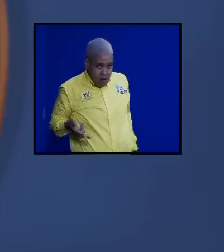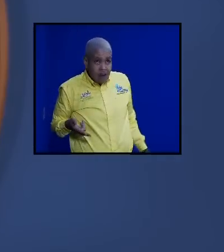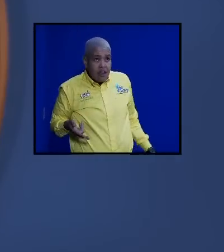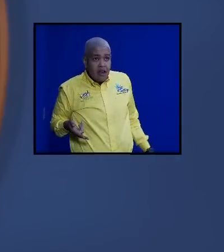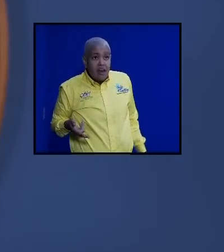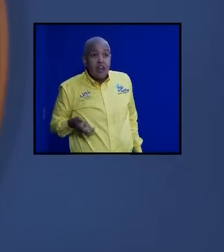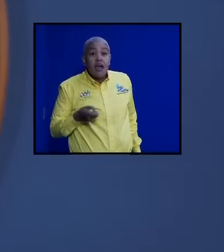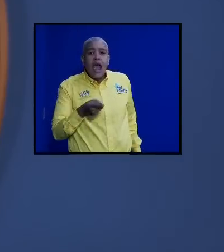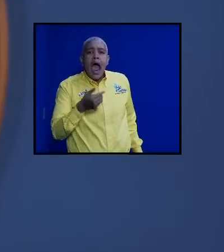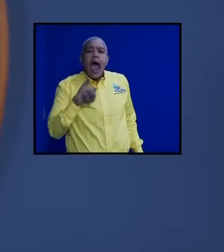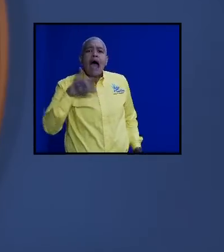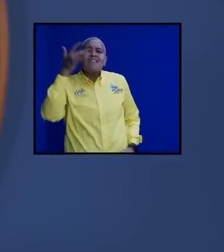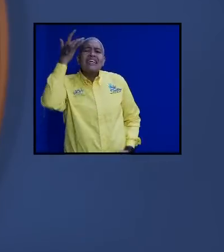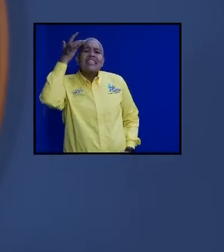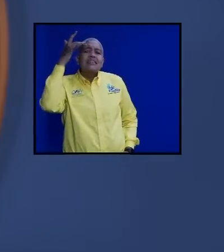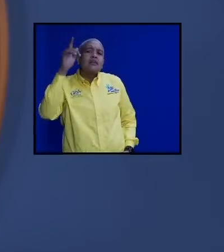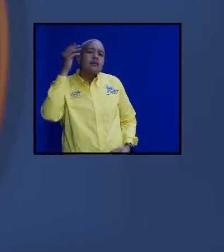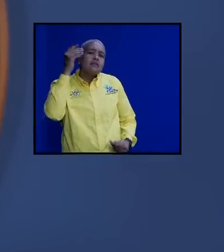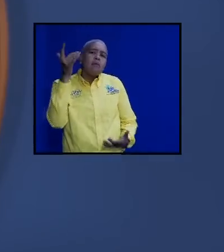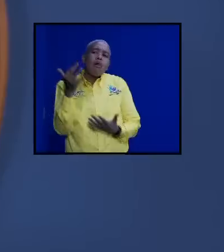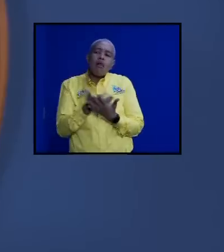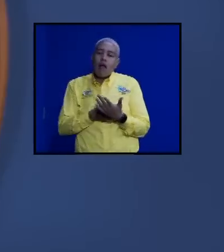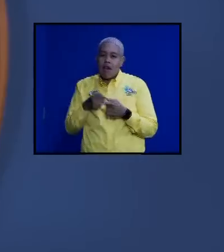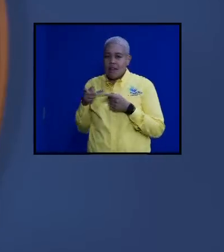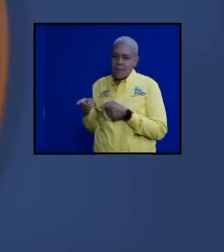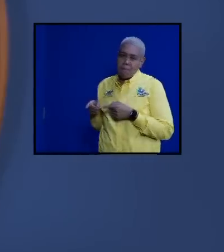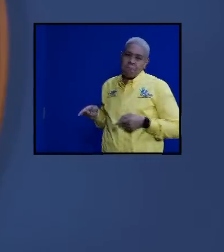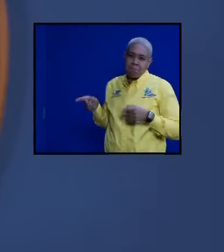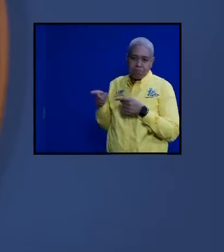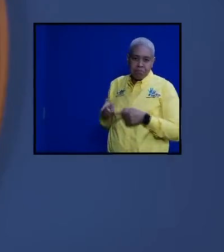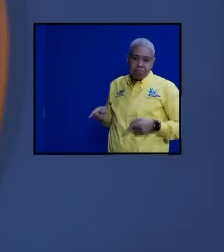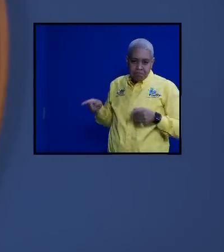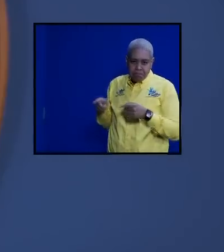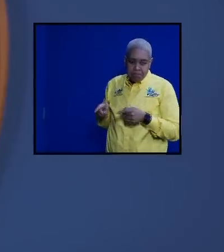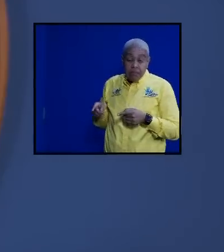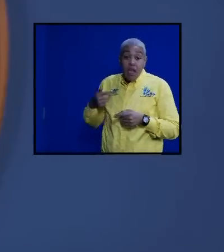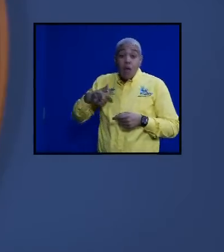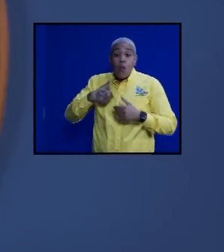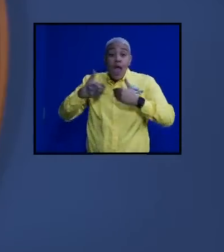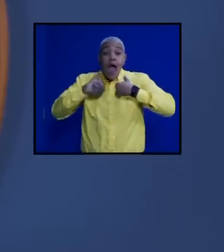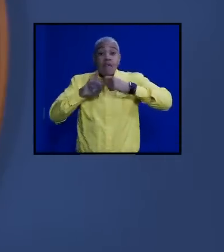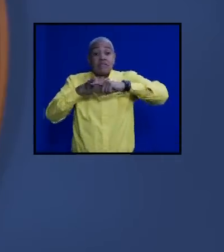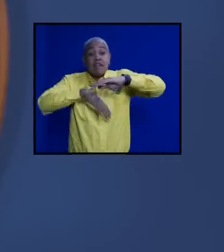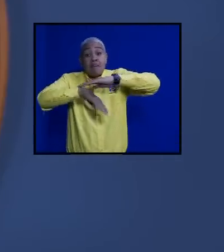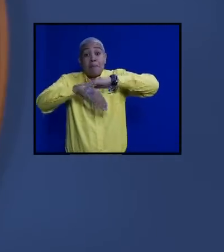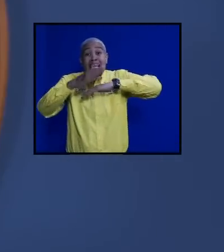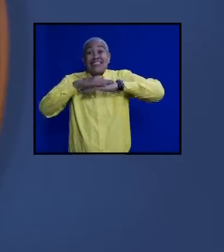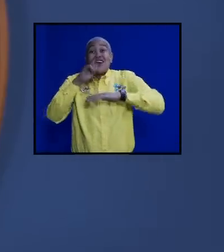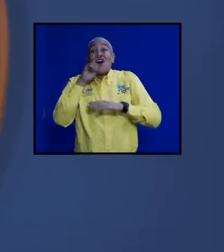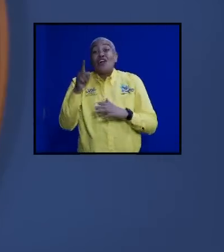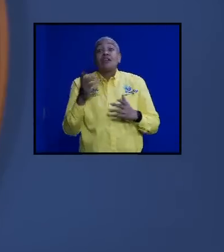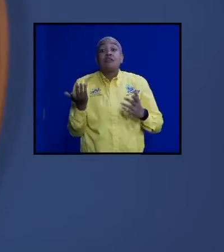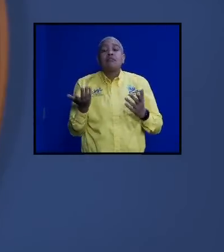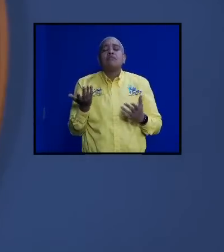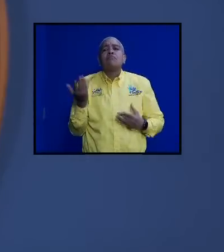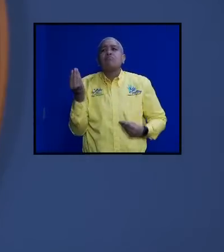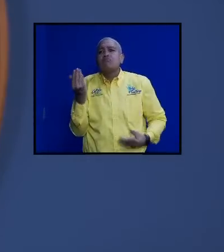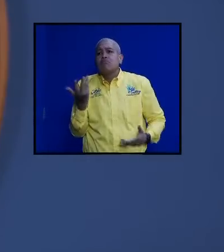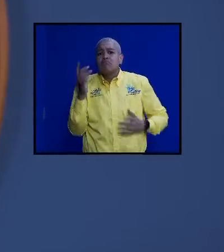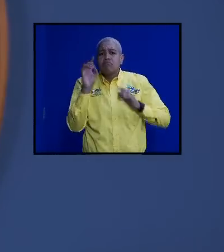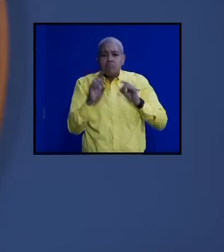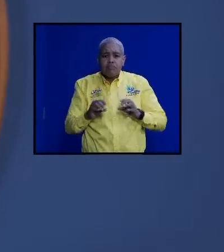have intelligence on them. And we have, based upon the powers given in